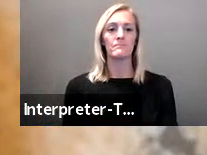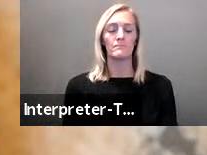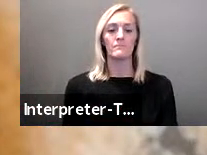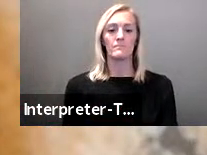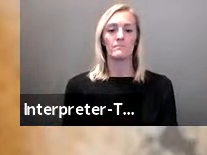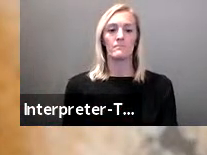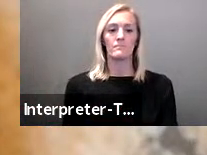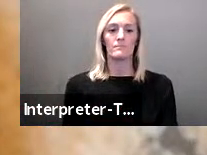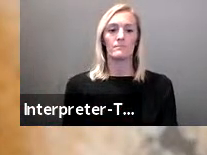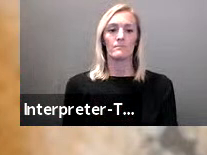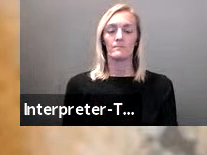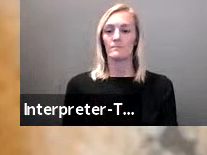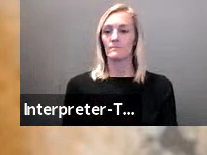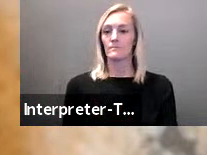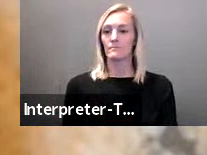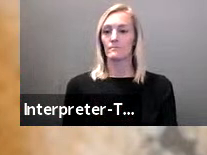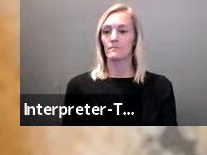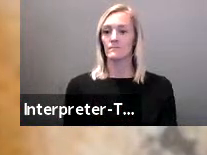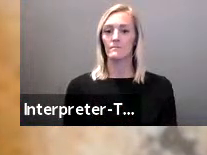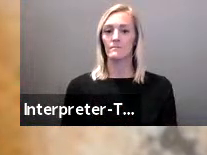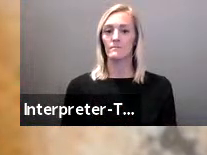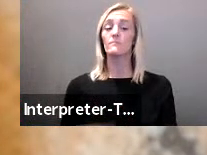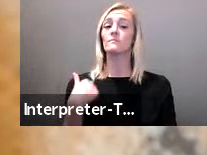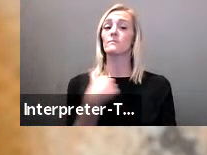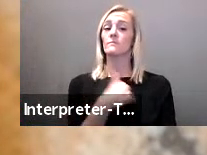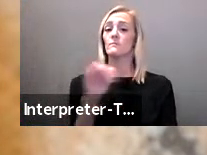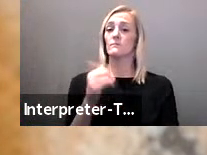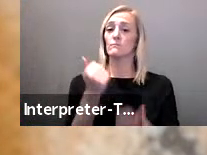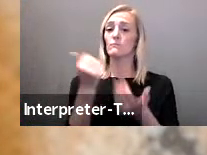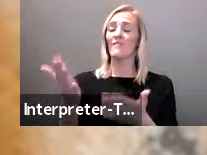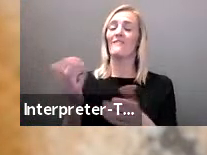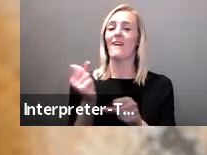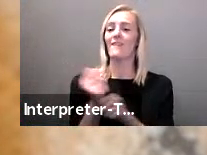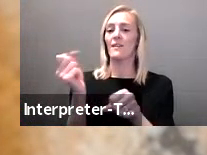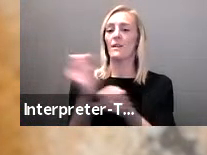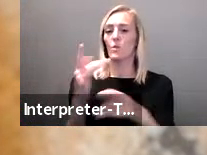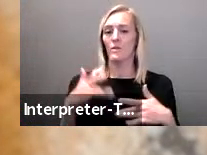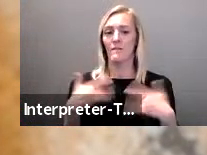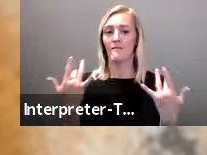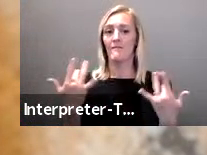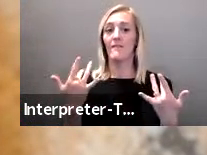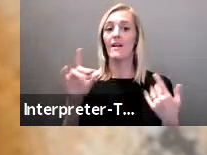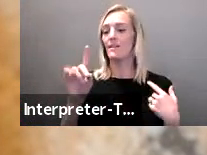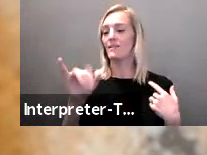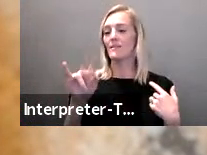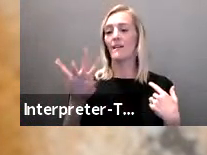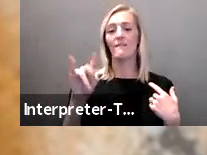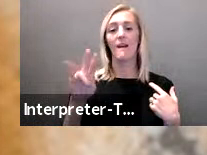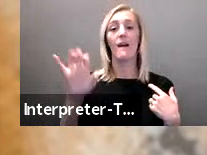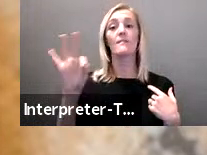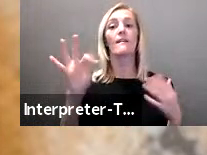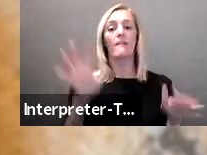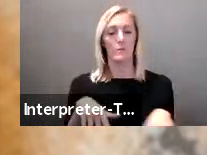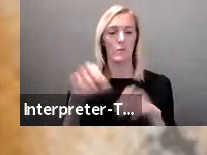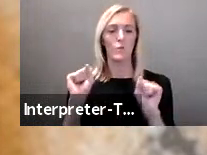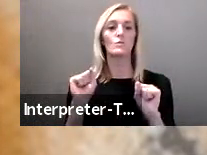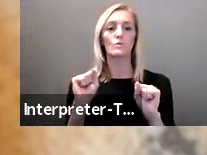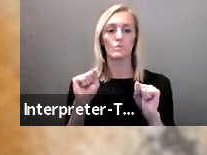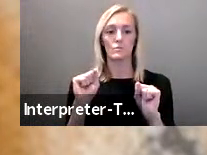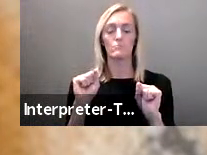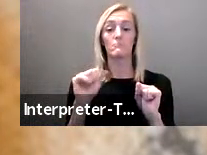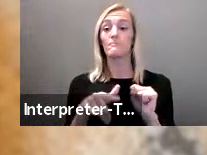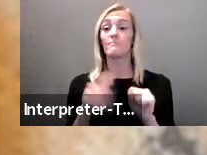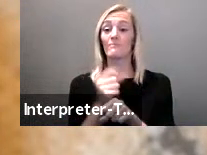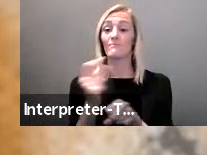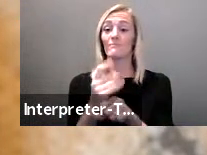And so in doing that, we also provide an annual event that is hosted by the Divine Nine. And this annual event really focuses on